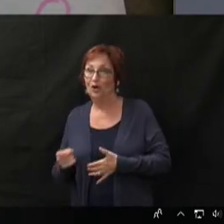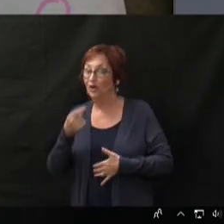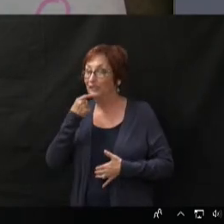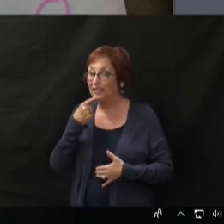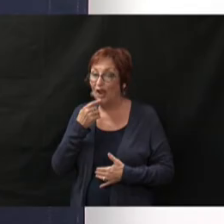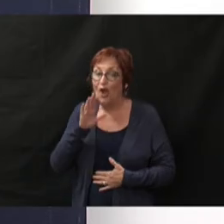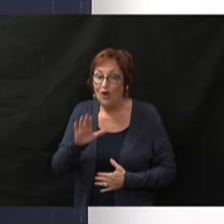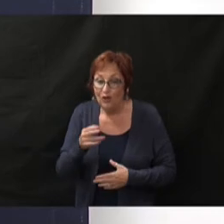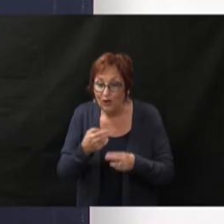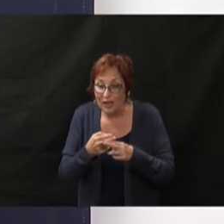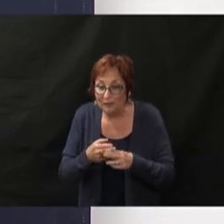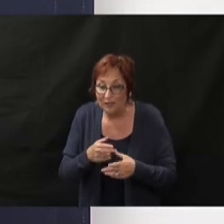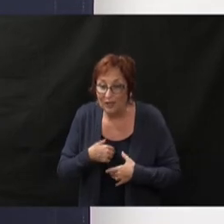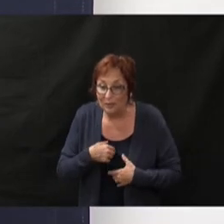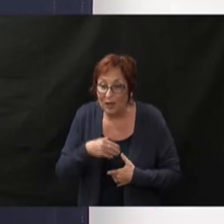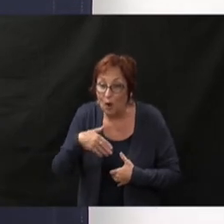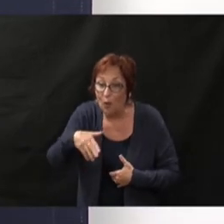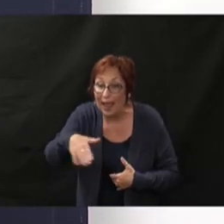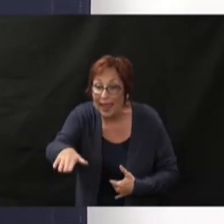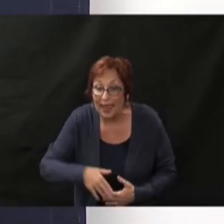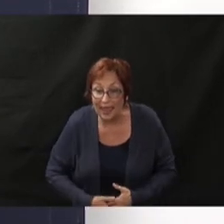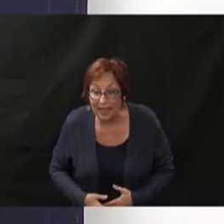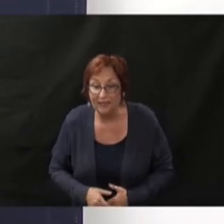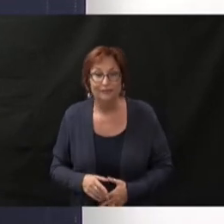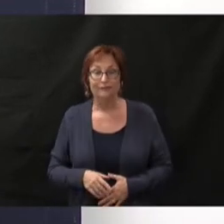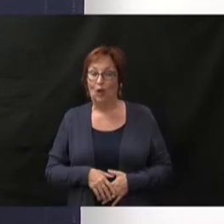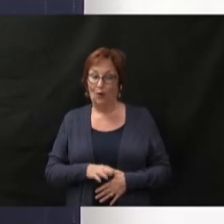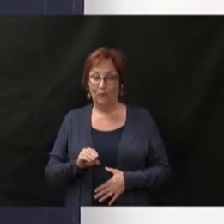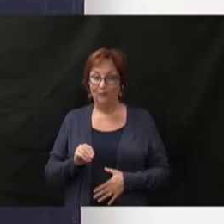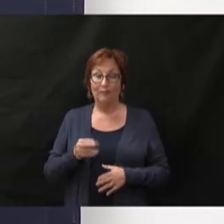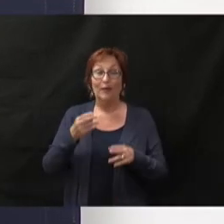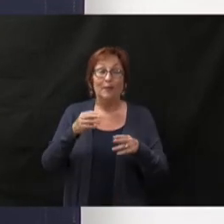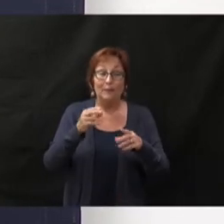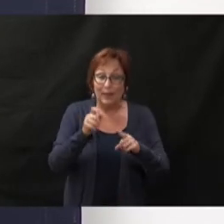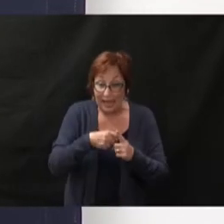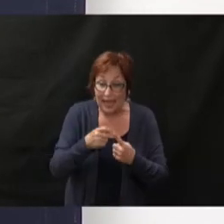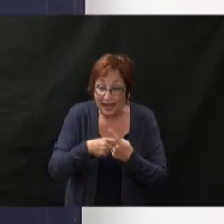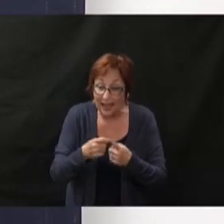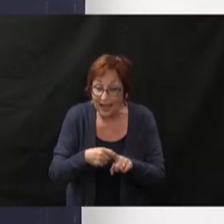Or Banana. And I'll work on that schwa while I'm doing it.